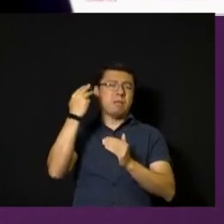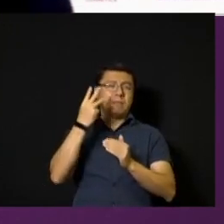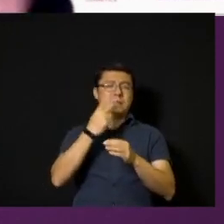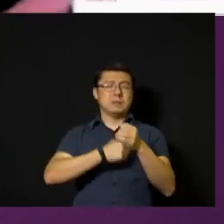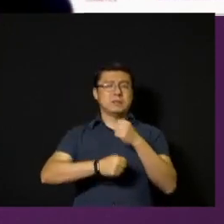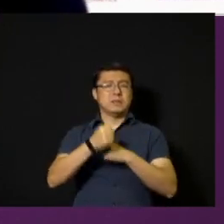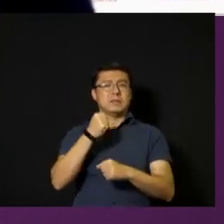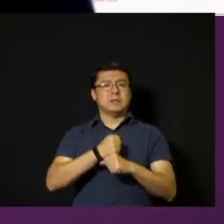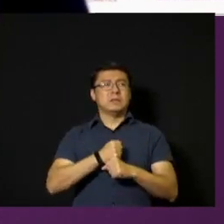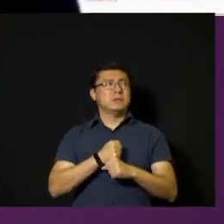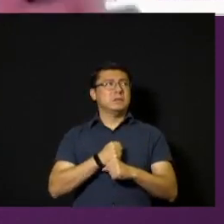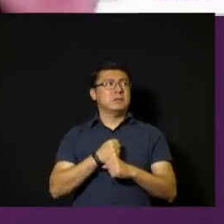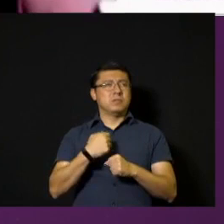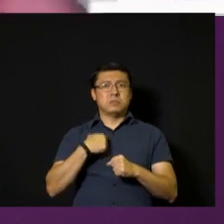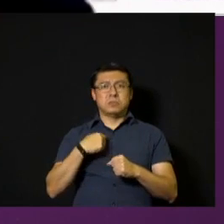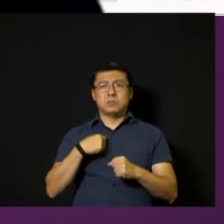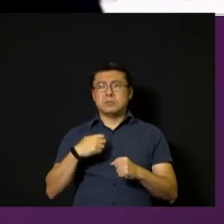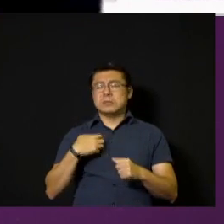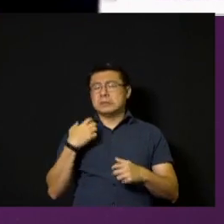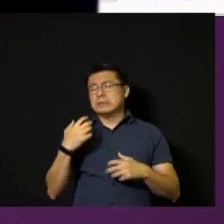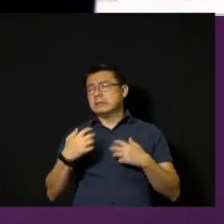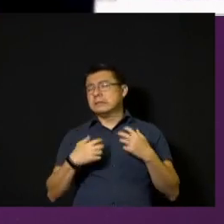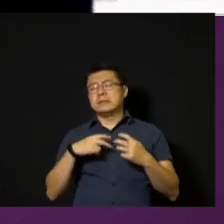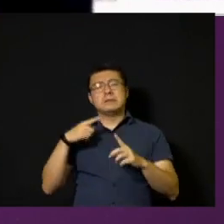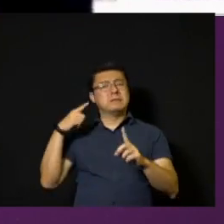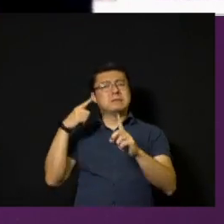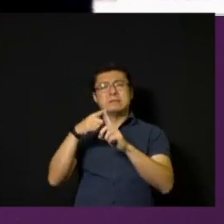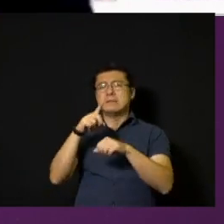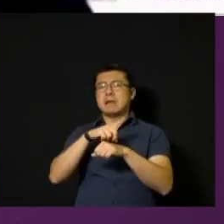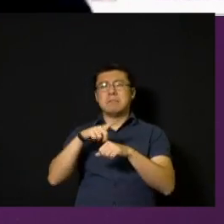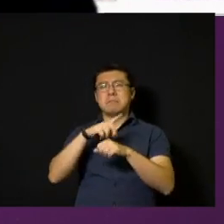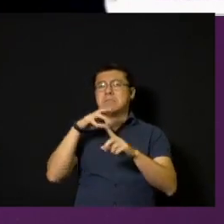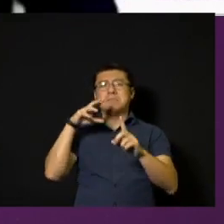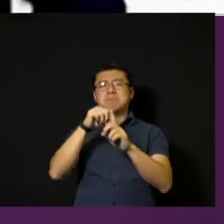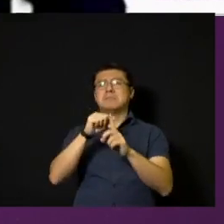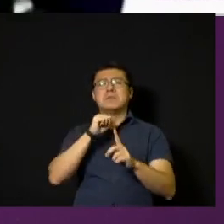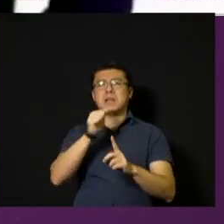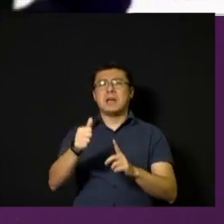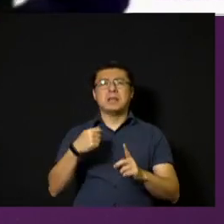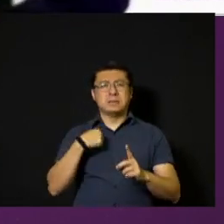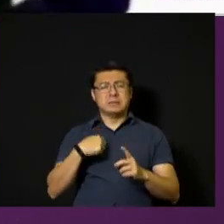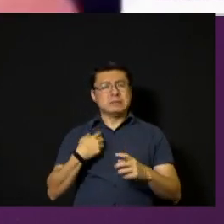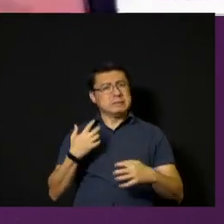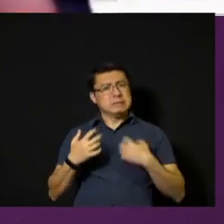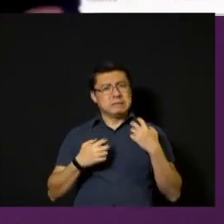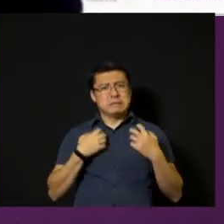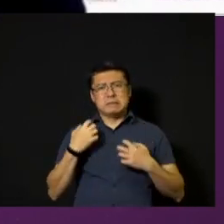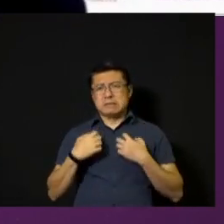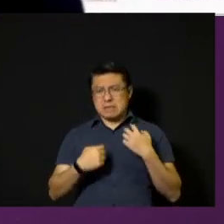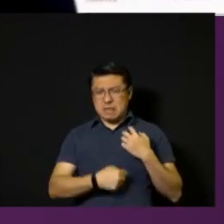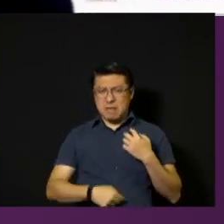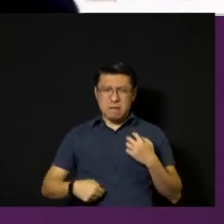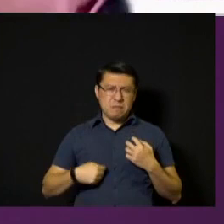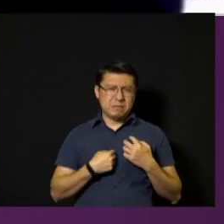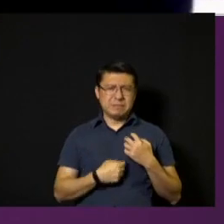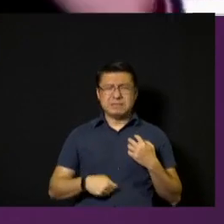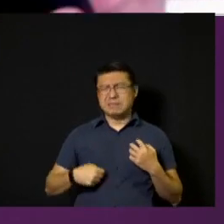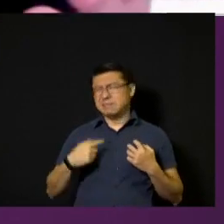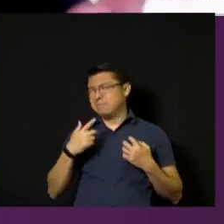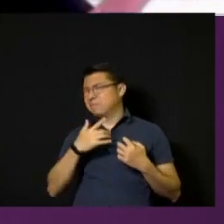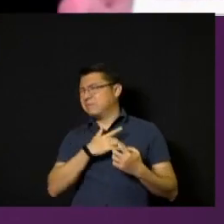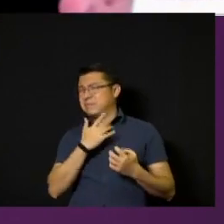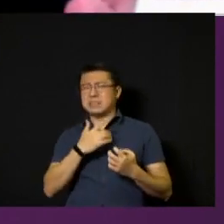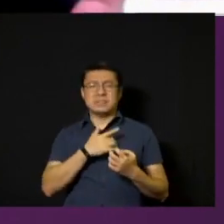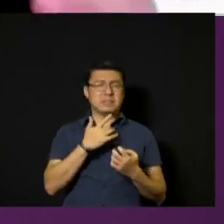3 years ago. Yes, I was frustrated. I felt bad. Yes, I felt something here. I don't know how to